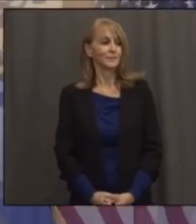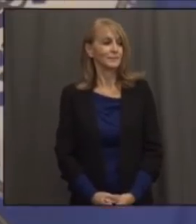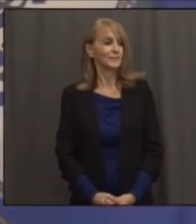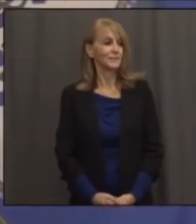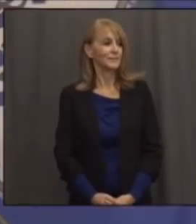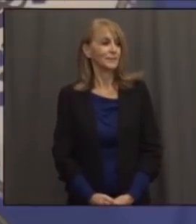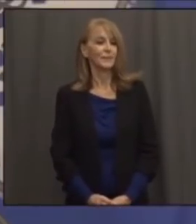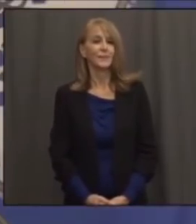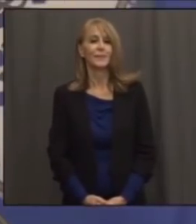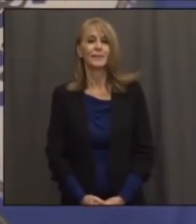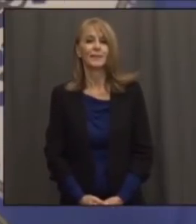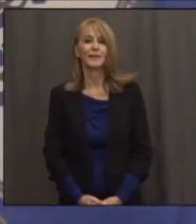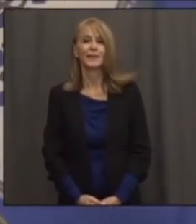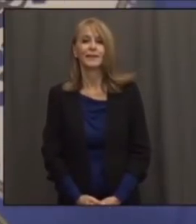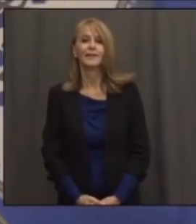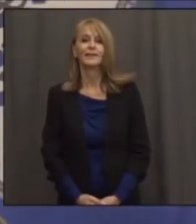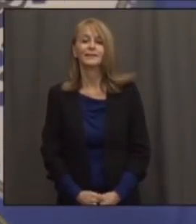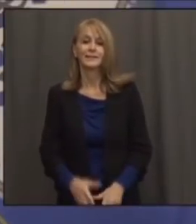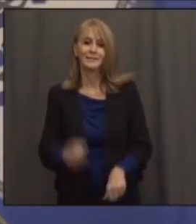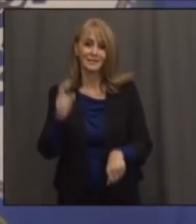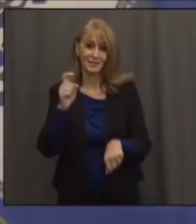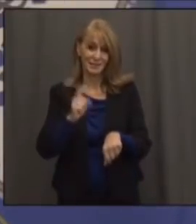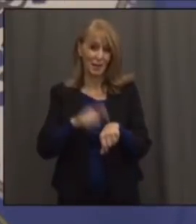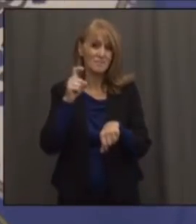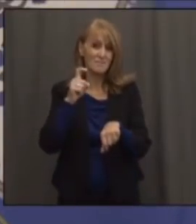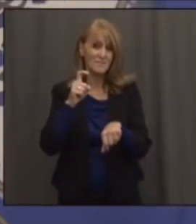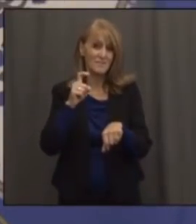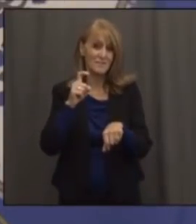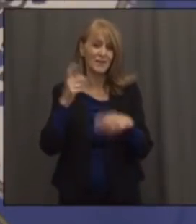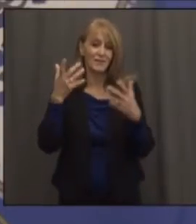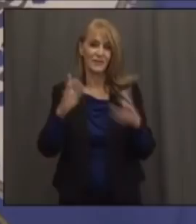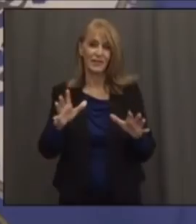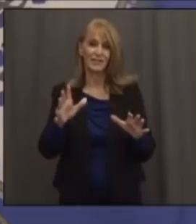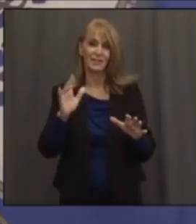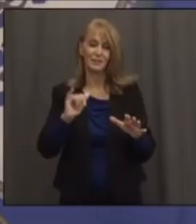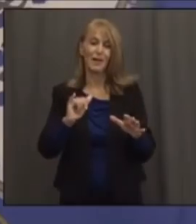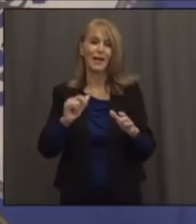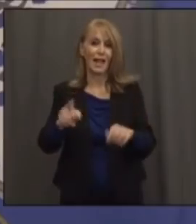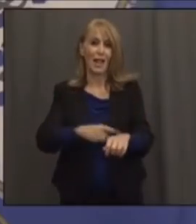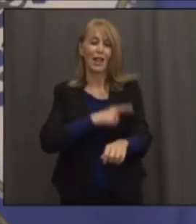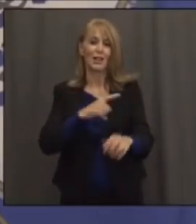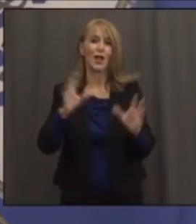Well, believe it or not, we're getting the signal. This has been our marathon session.